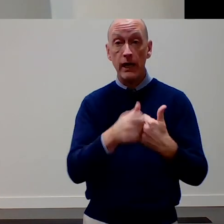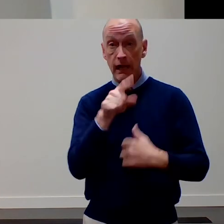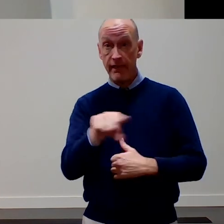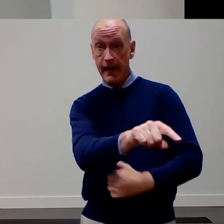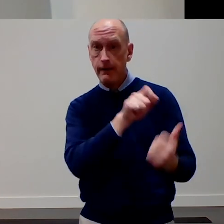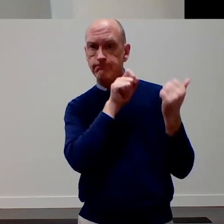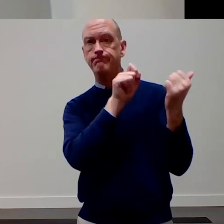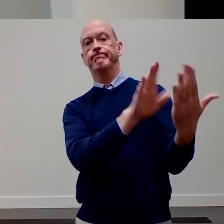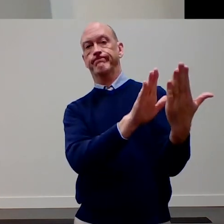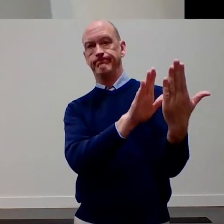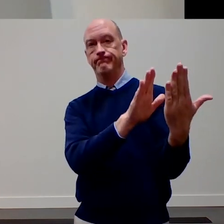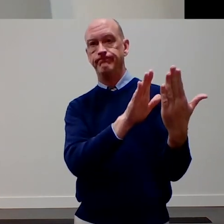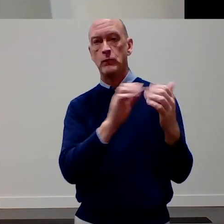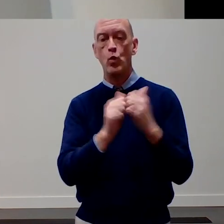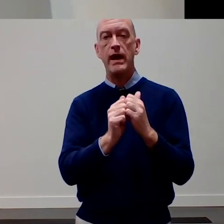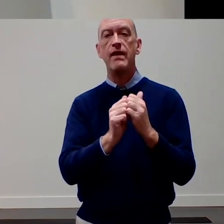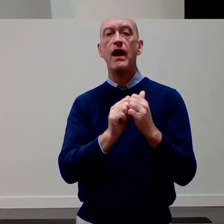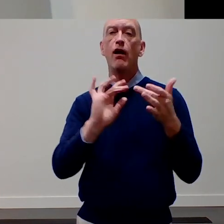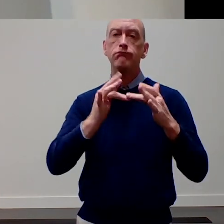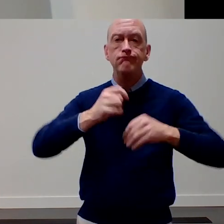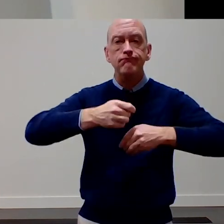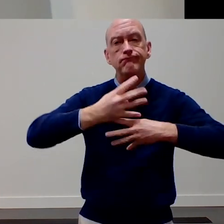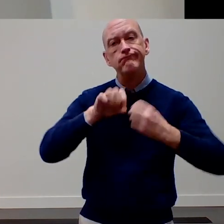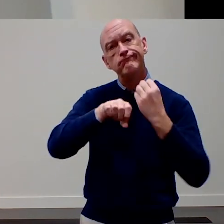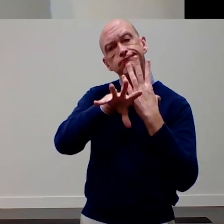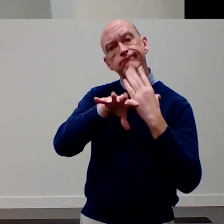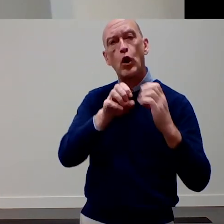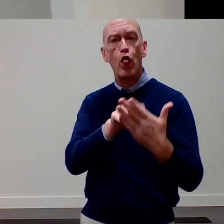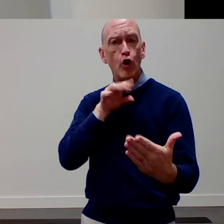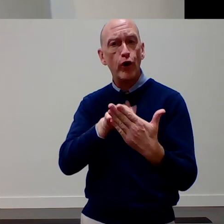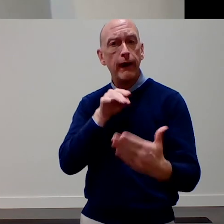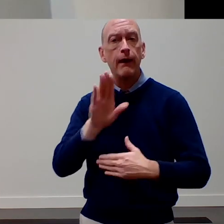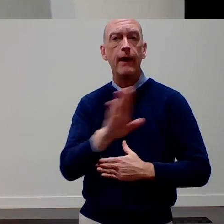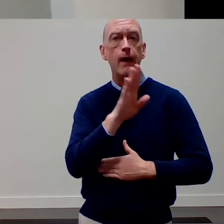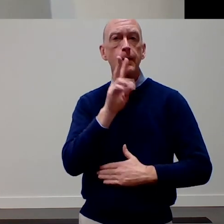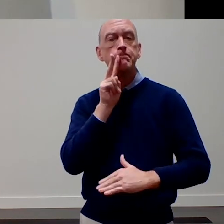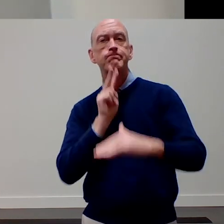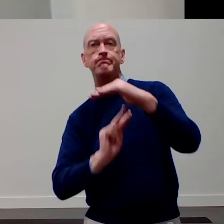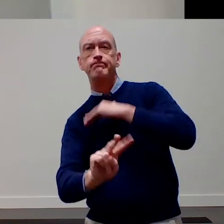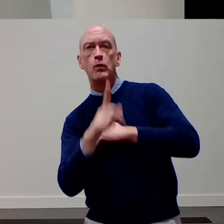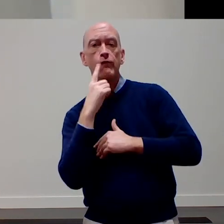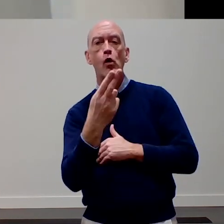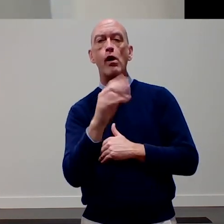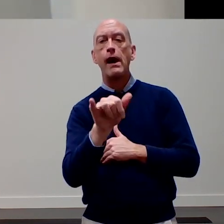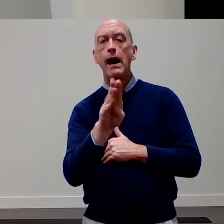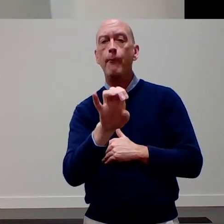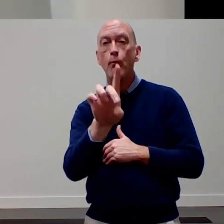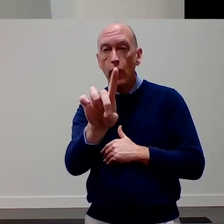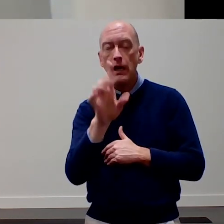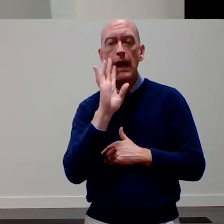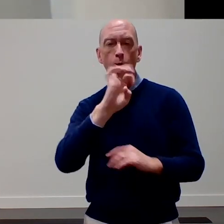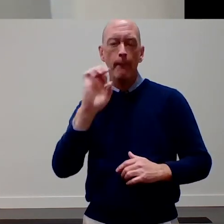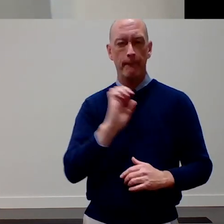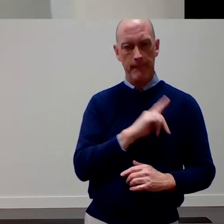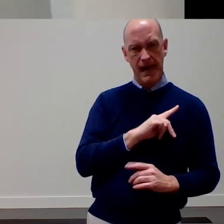through challenges and struggles of life and still achieve success. Let's take this time to learn how to advocate and voice